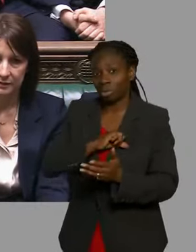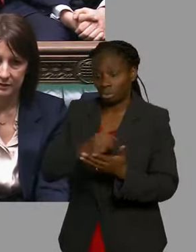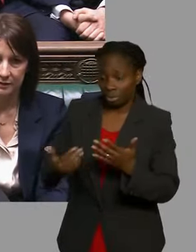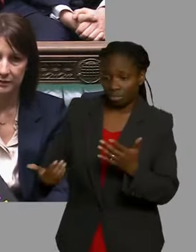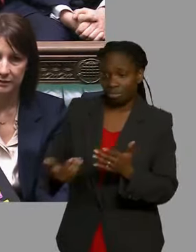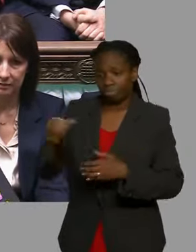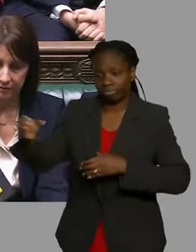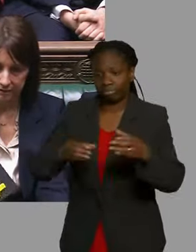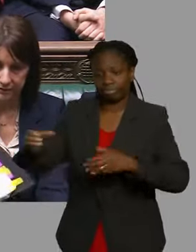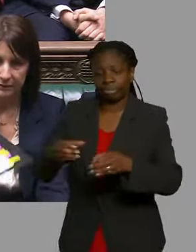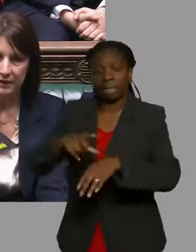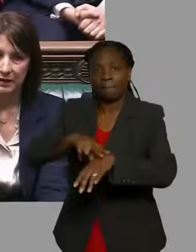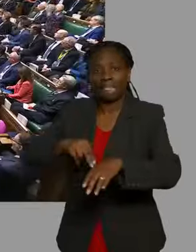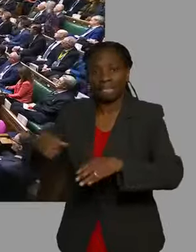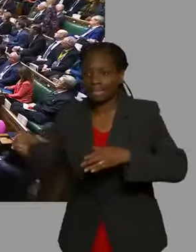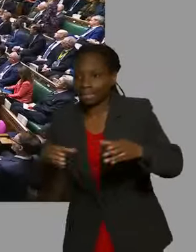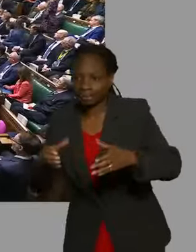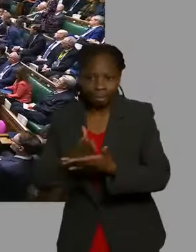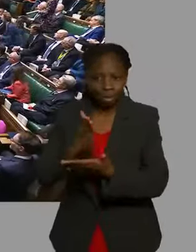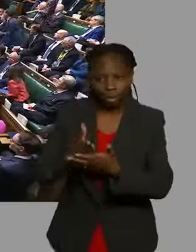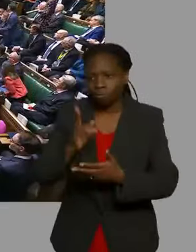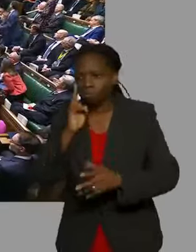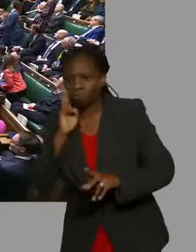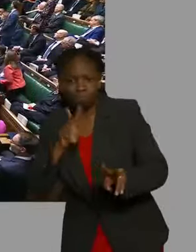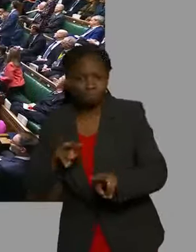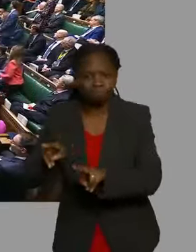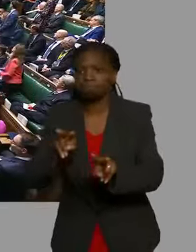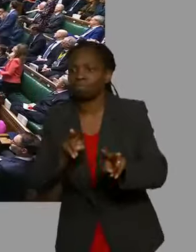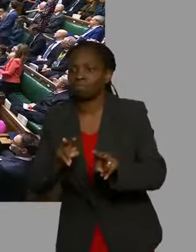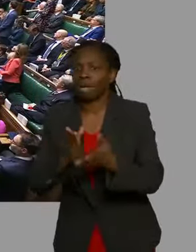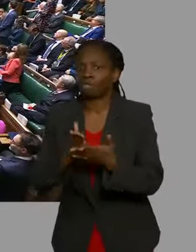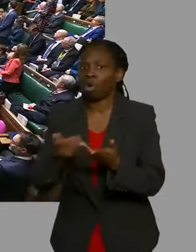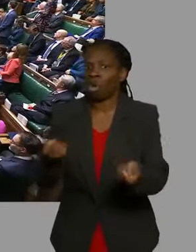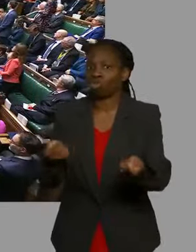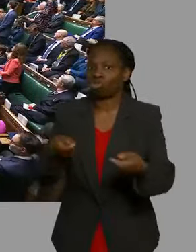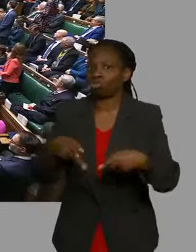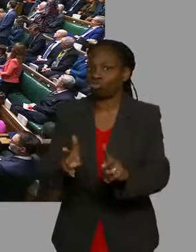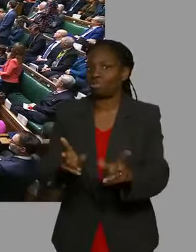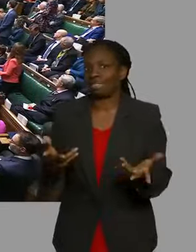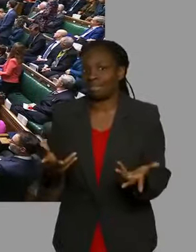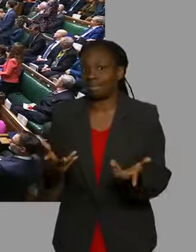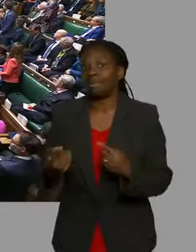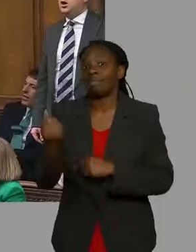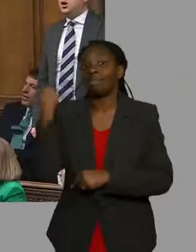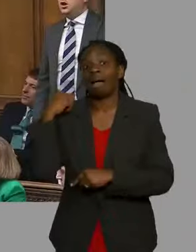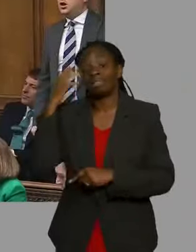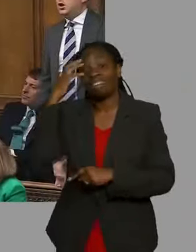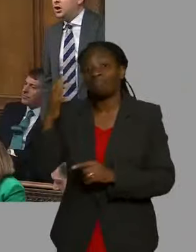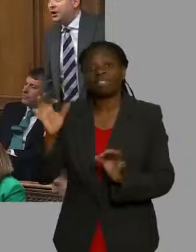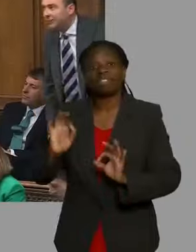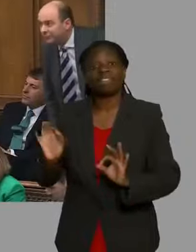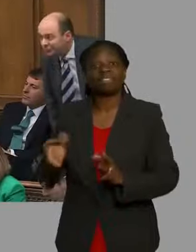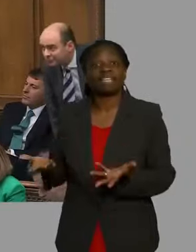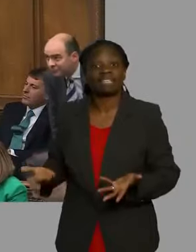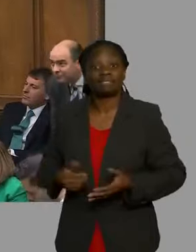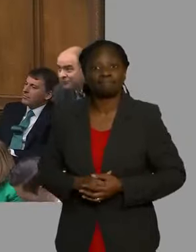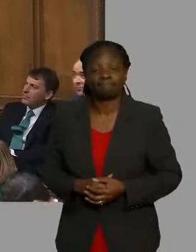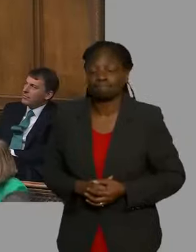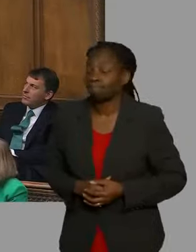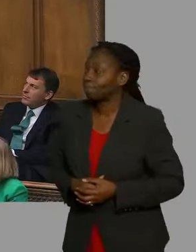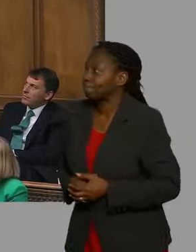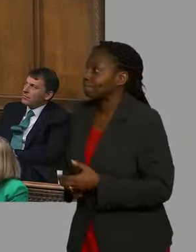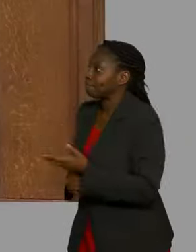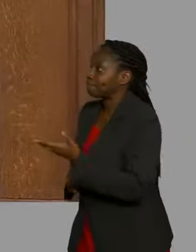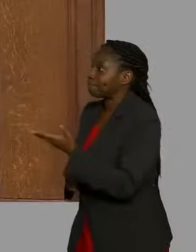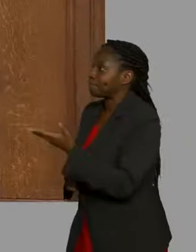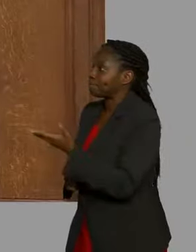was lost under the last government. Thank you. Thank you, Mr. Speaker. Last week, the Royal Borough